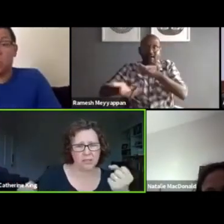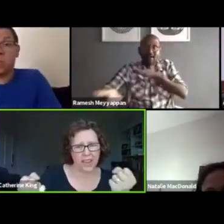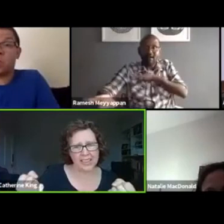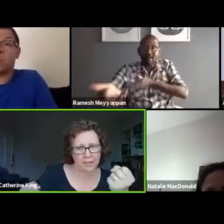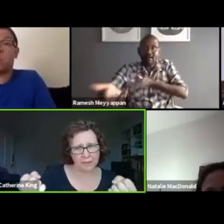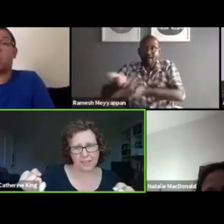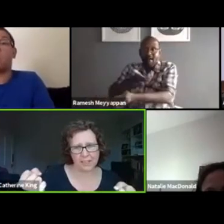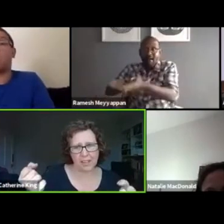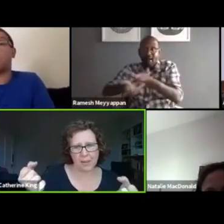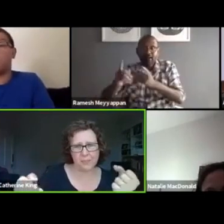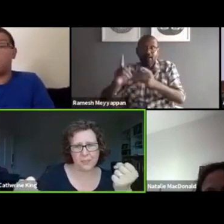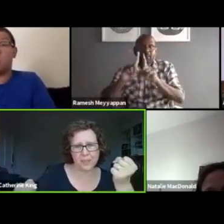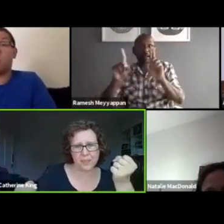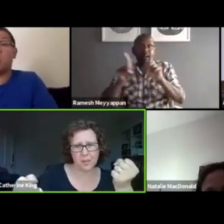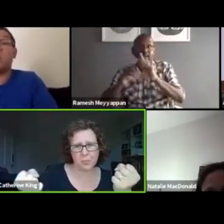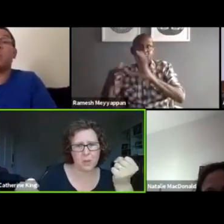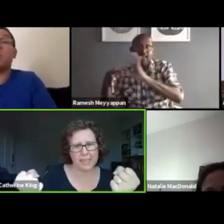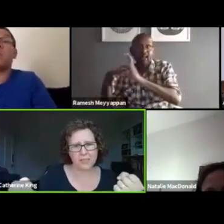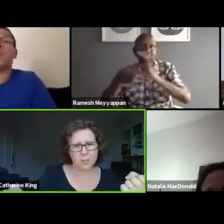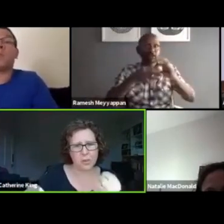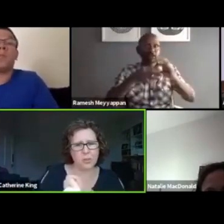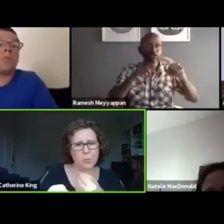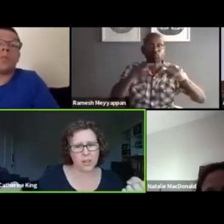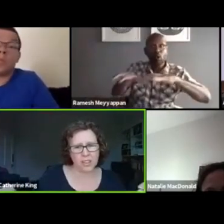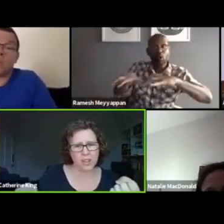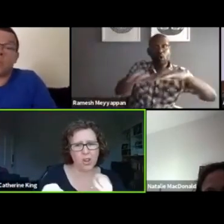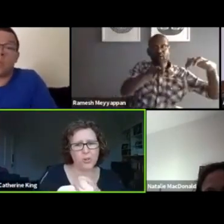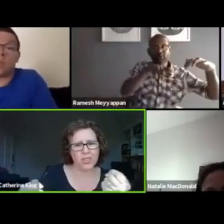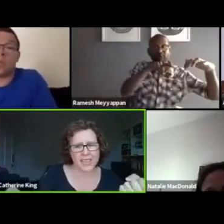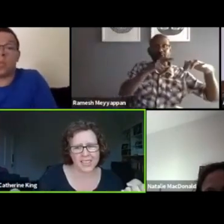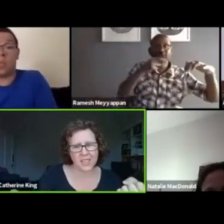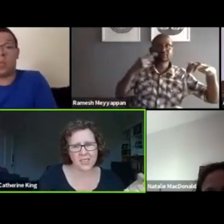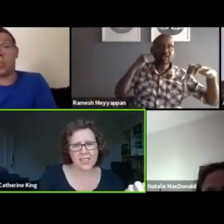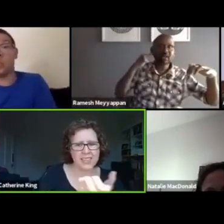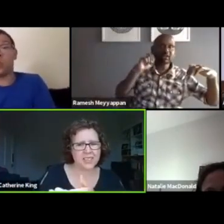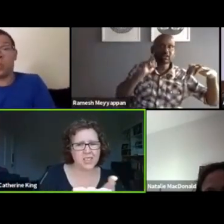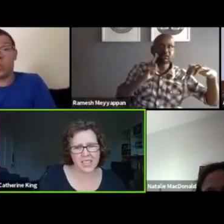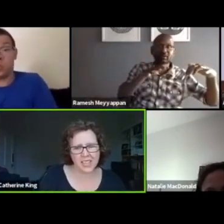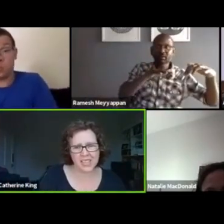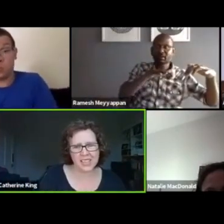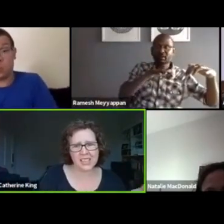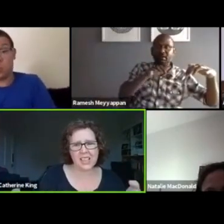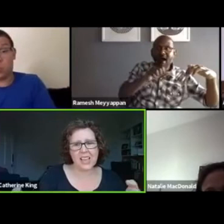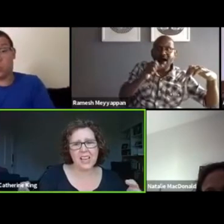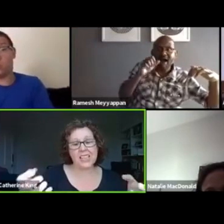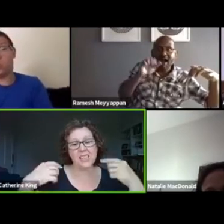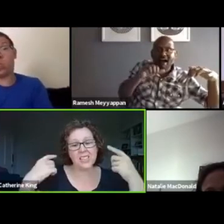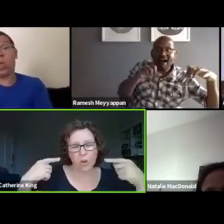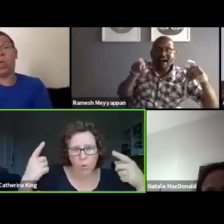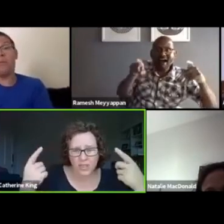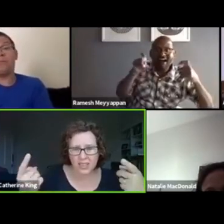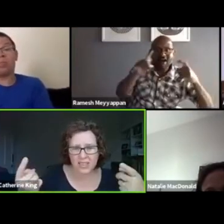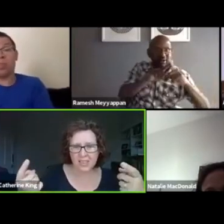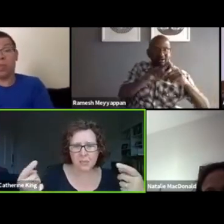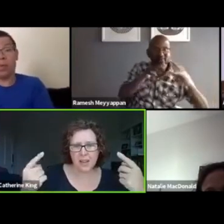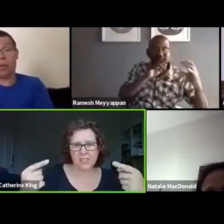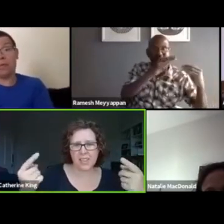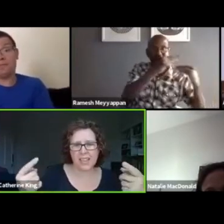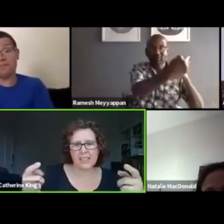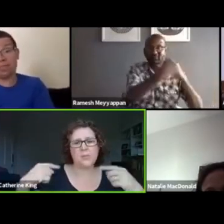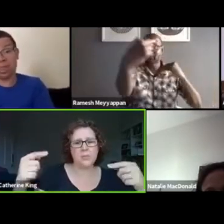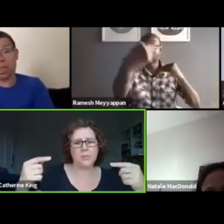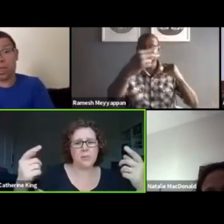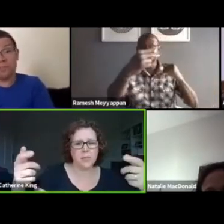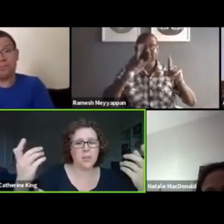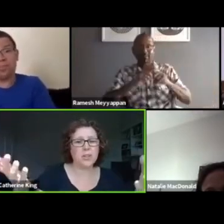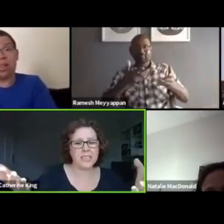these two very different perspectives that we could work alongside each other, interchanging, and to always consider in the back of our head